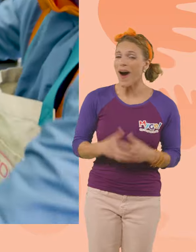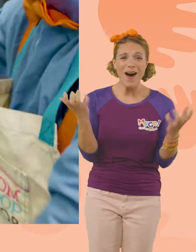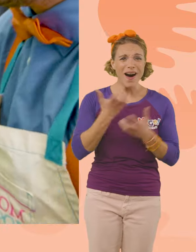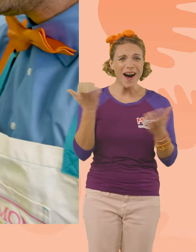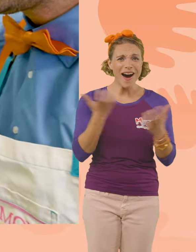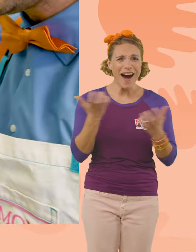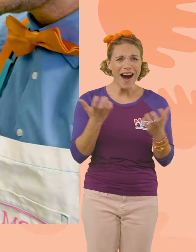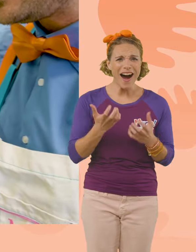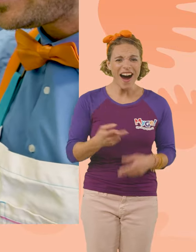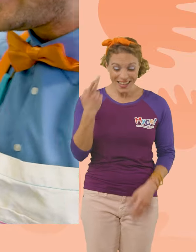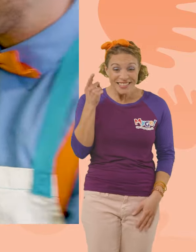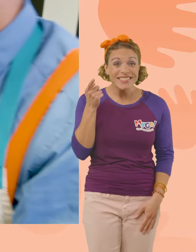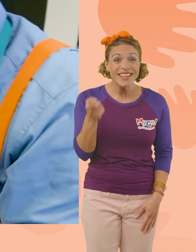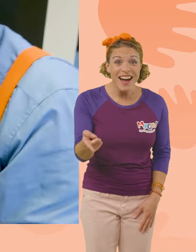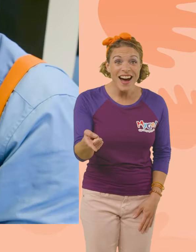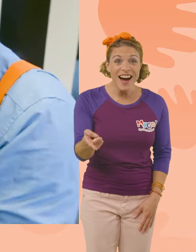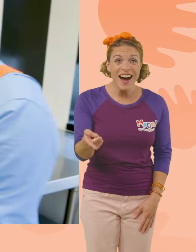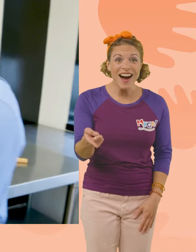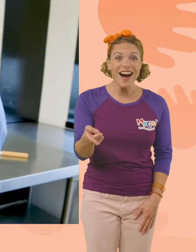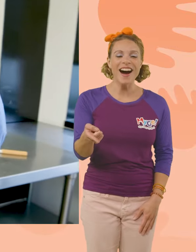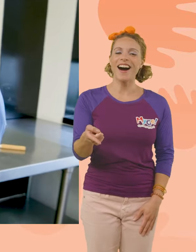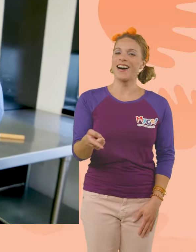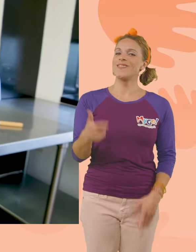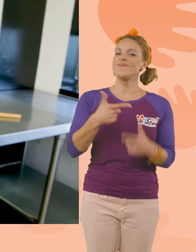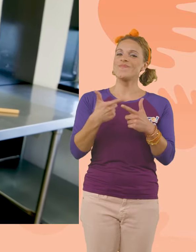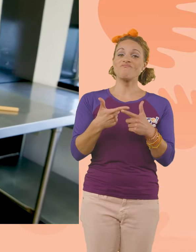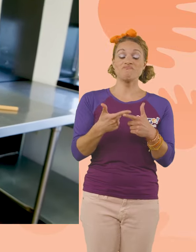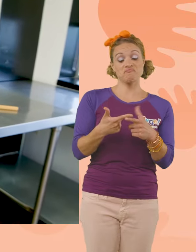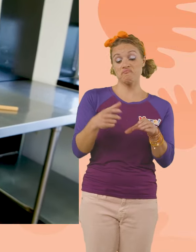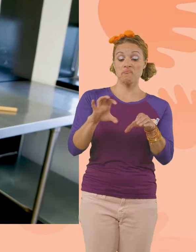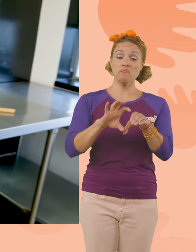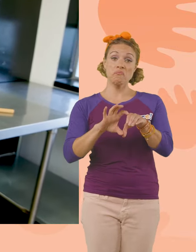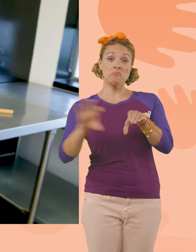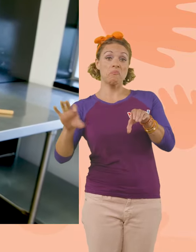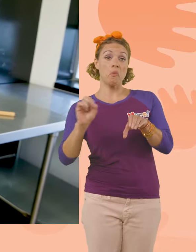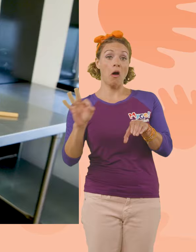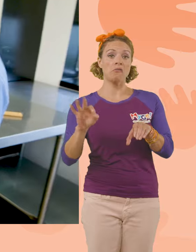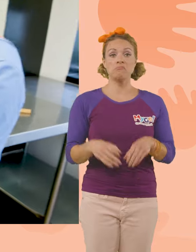Whoa, check that out. And then take it off